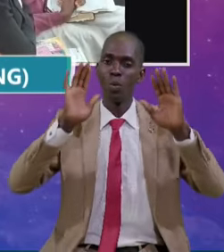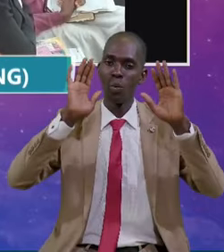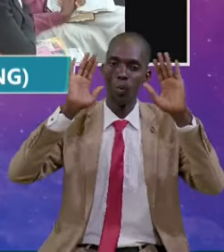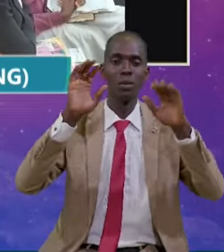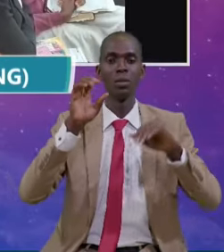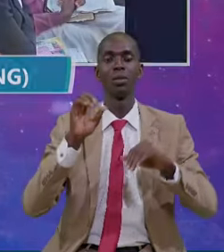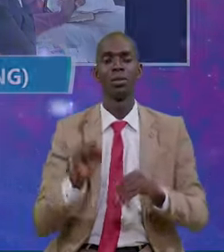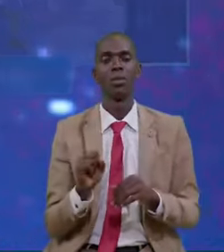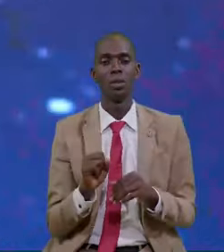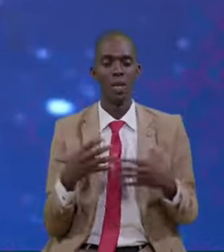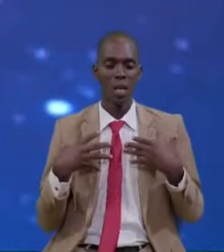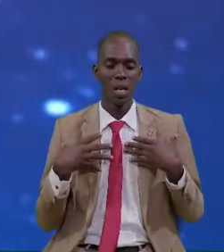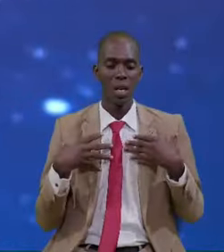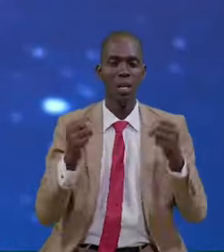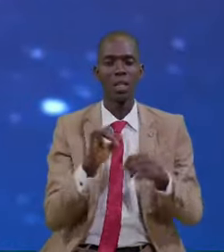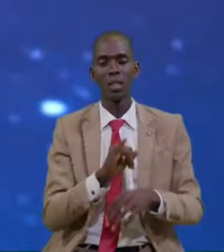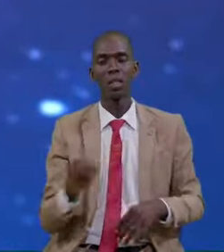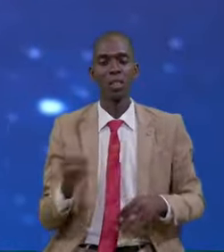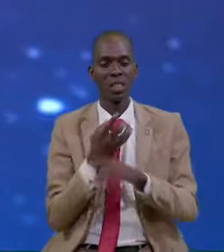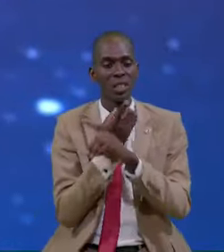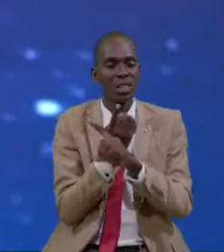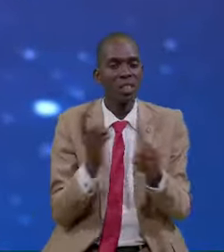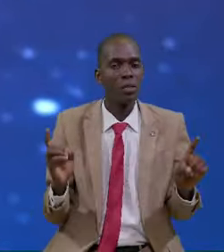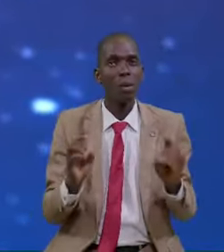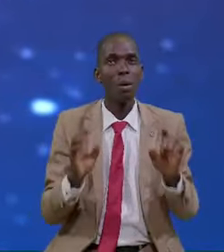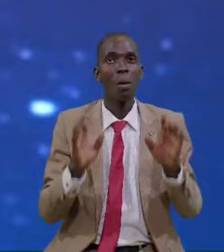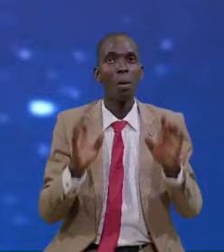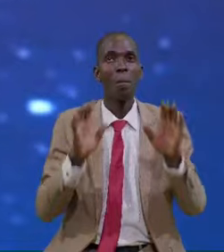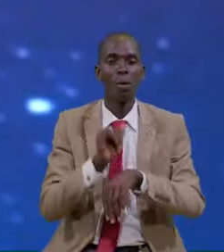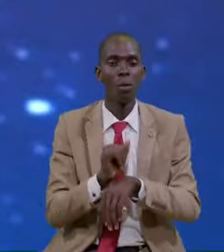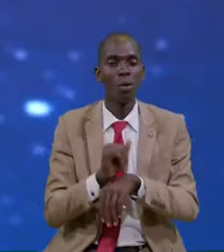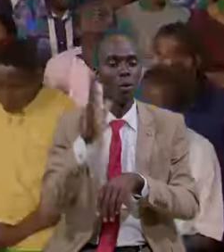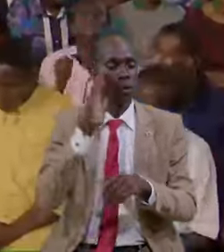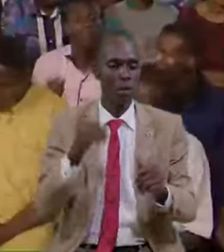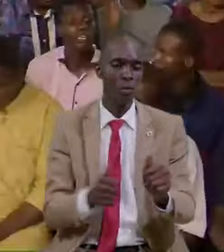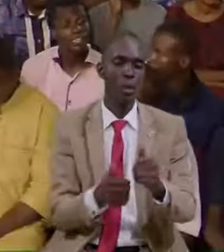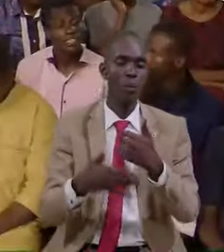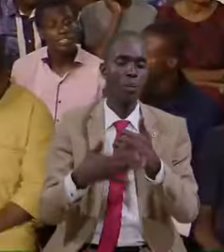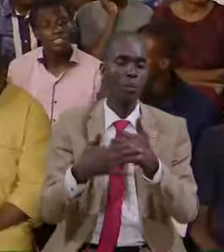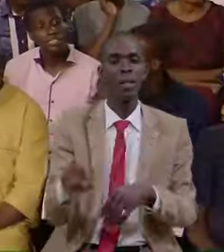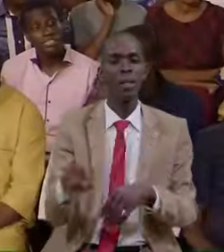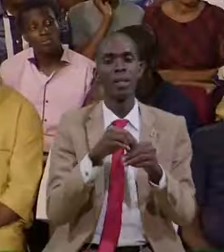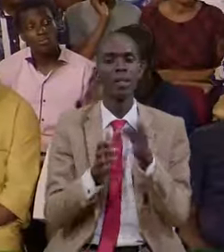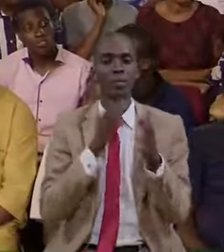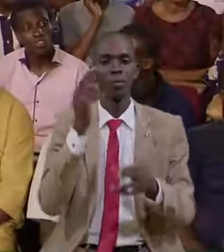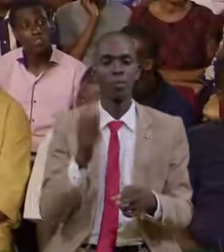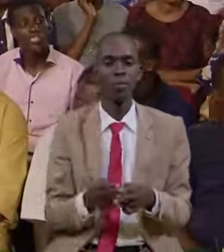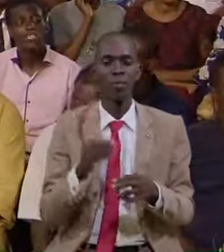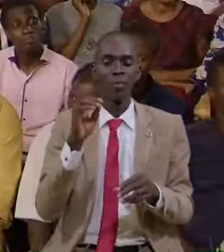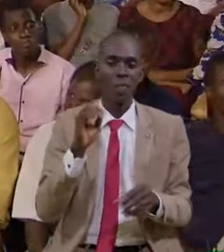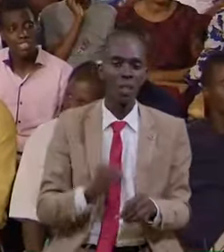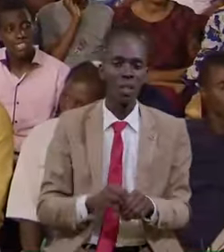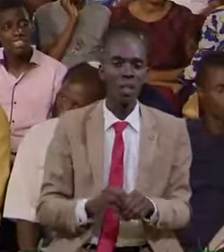wonders, healing, deliverance, miracle will follow after you. In my